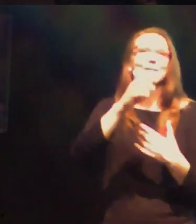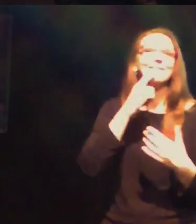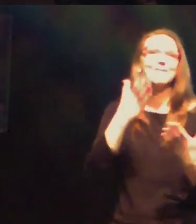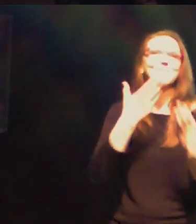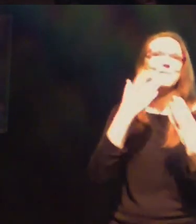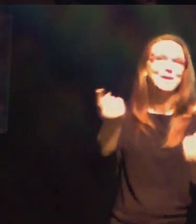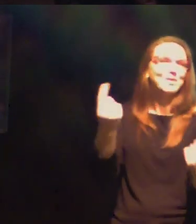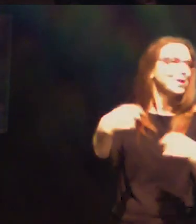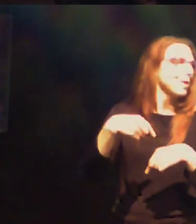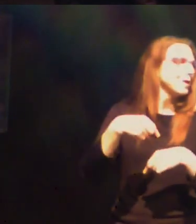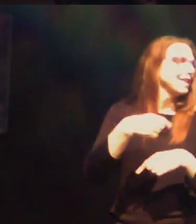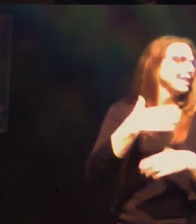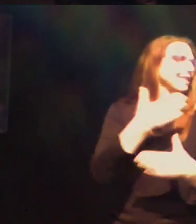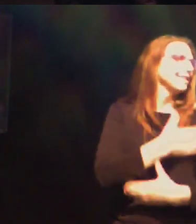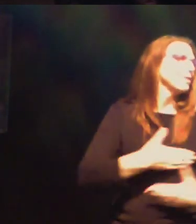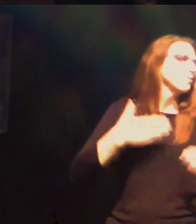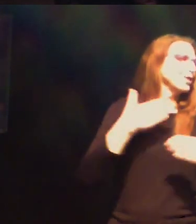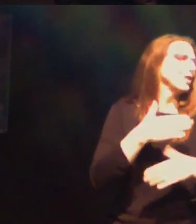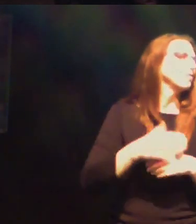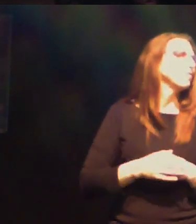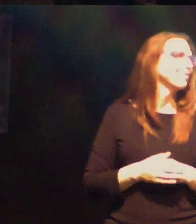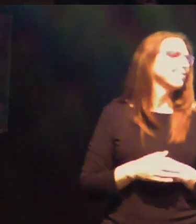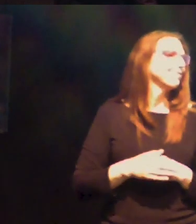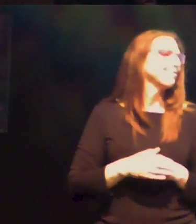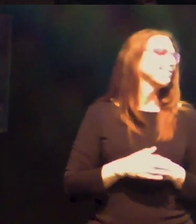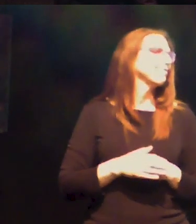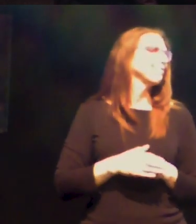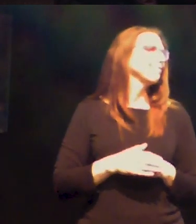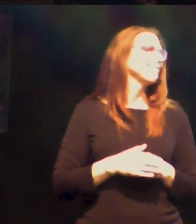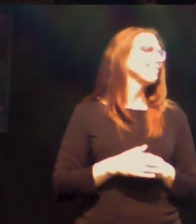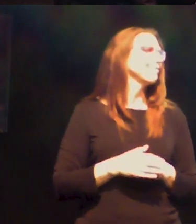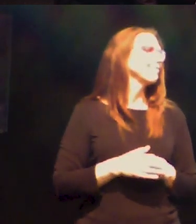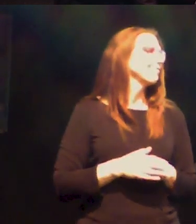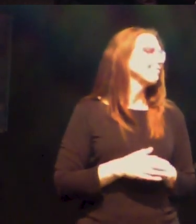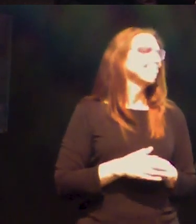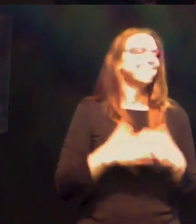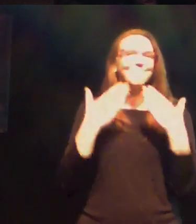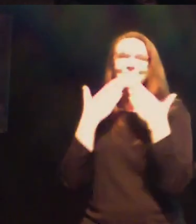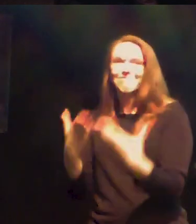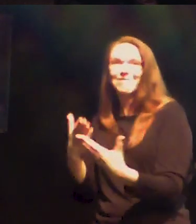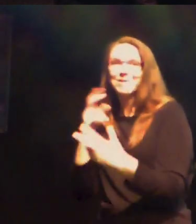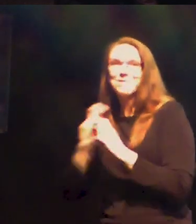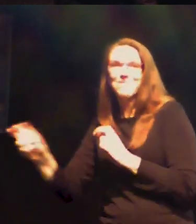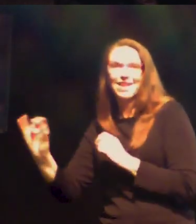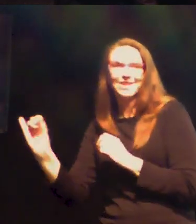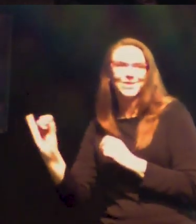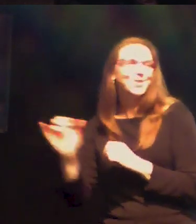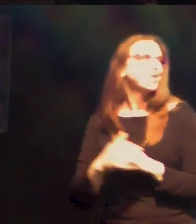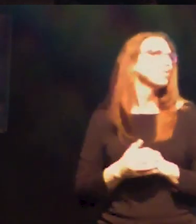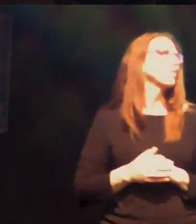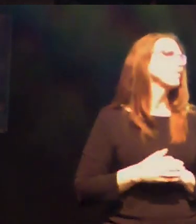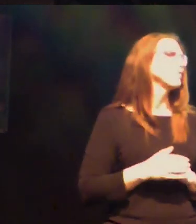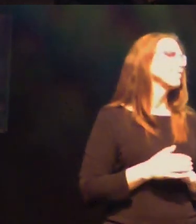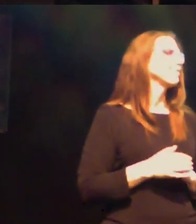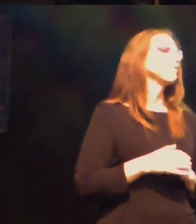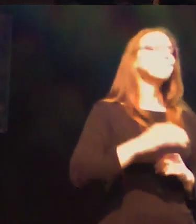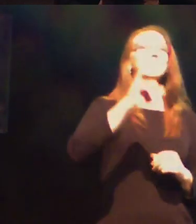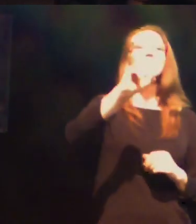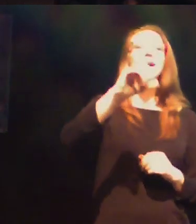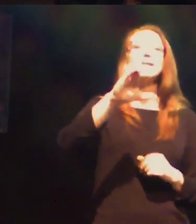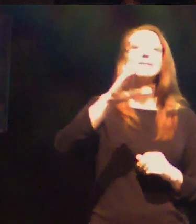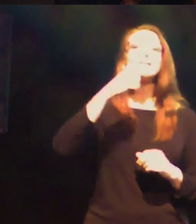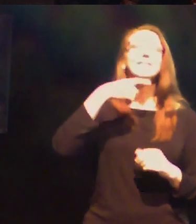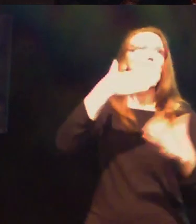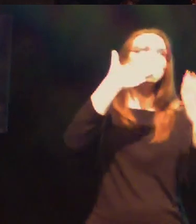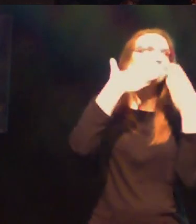Thank you for coming this evening. We have appreciated your time here tonight. Thank you to the panelists as well. And thank